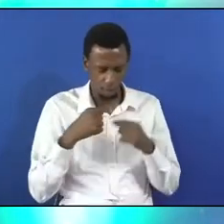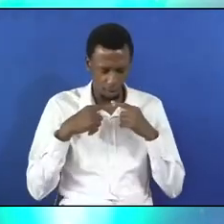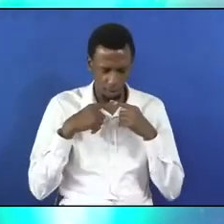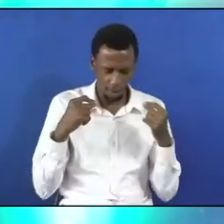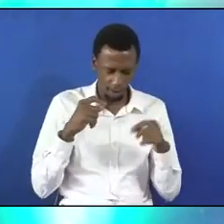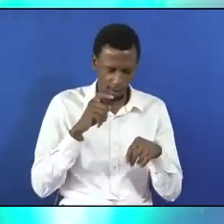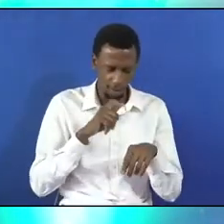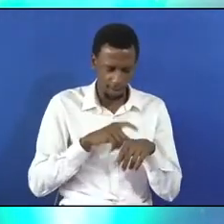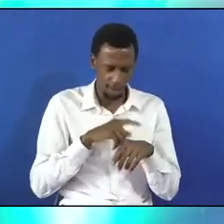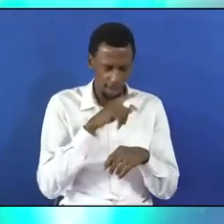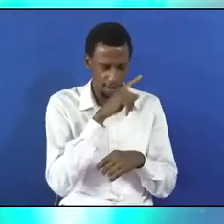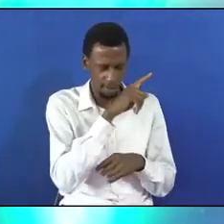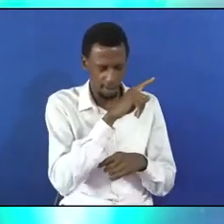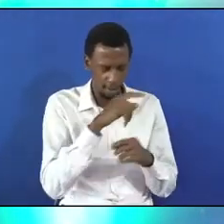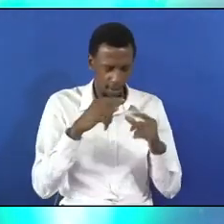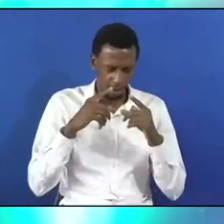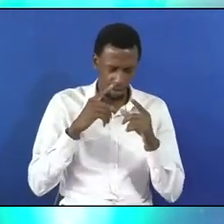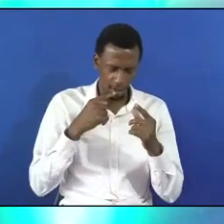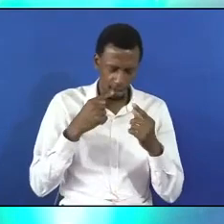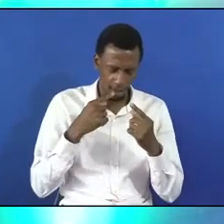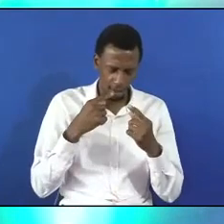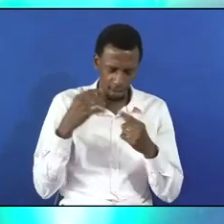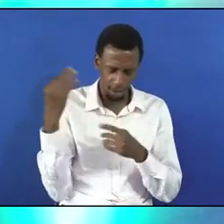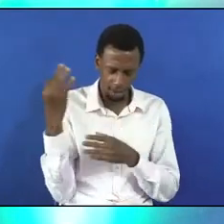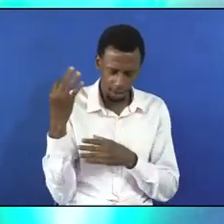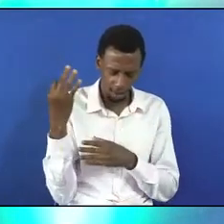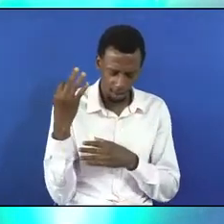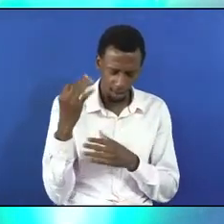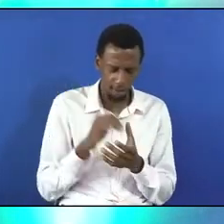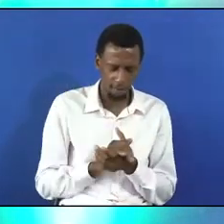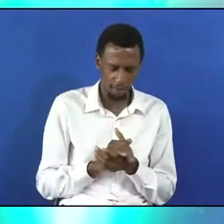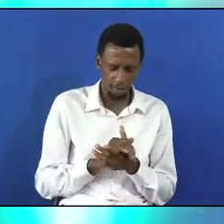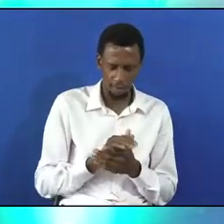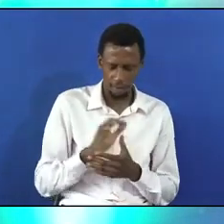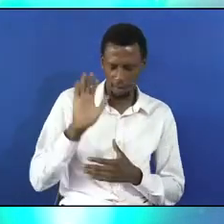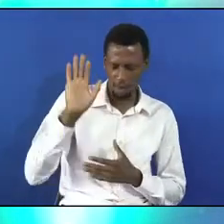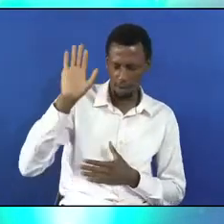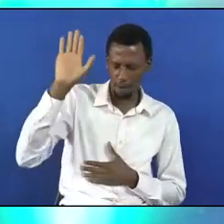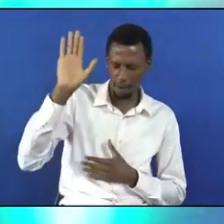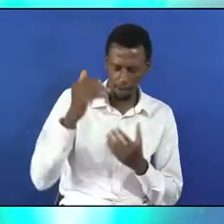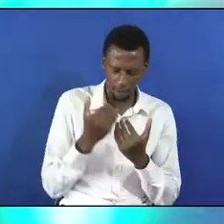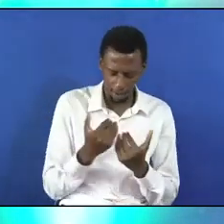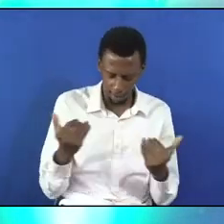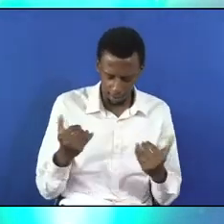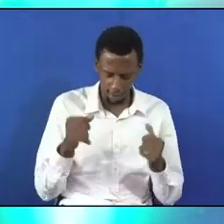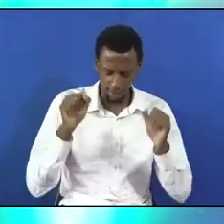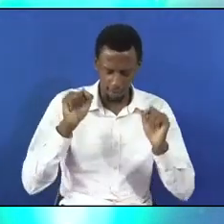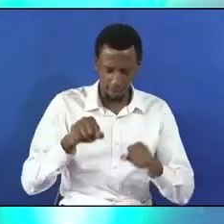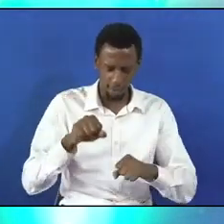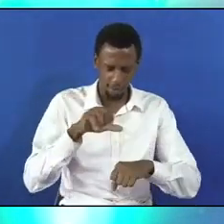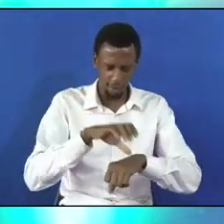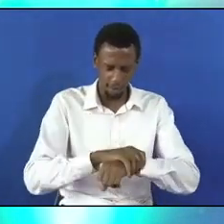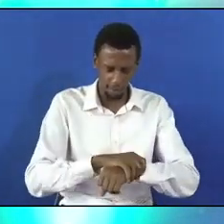as I speak these words, so that your children can receive your message today.